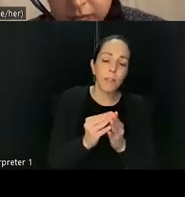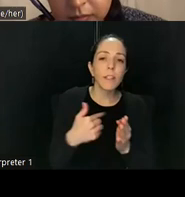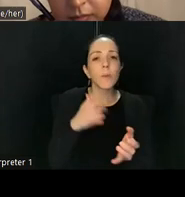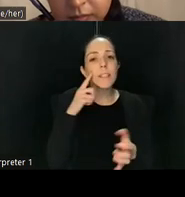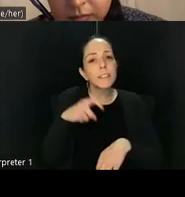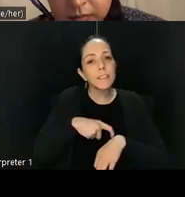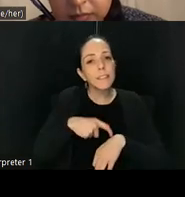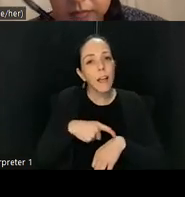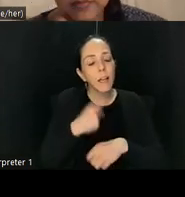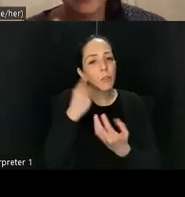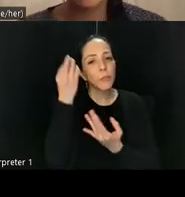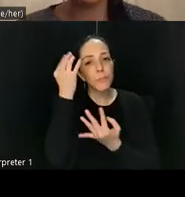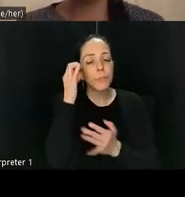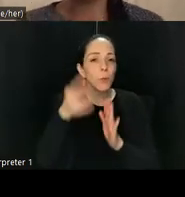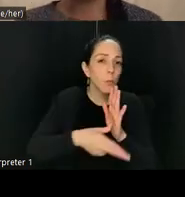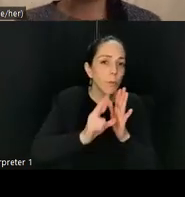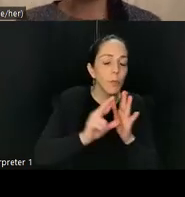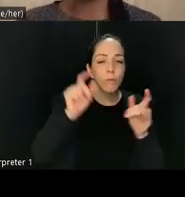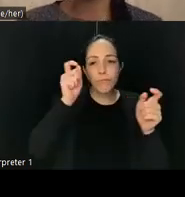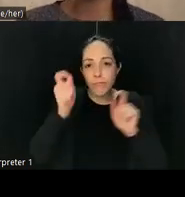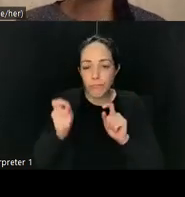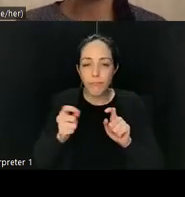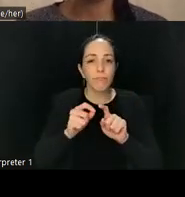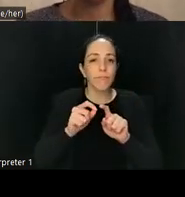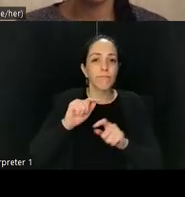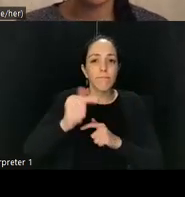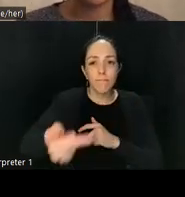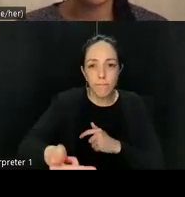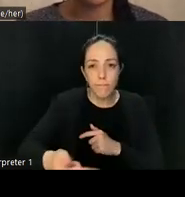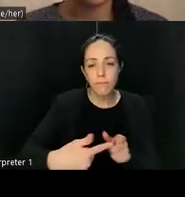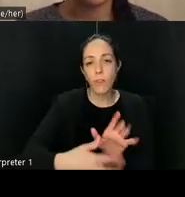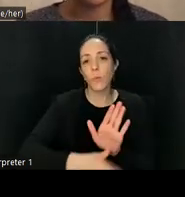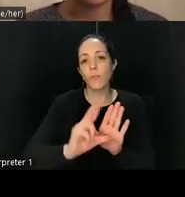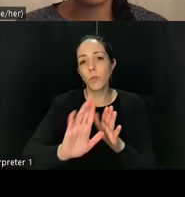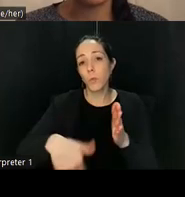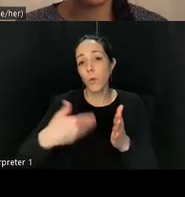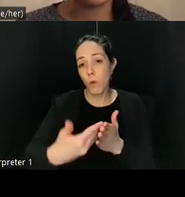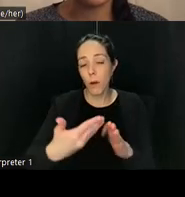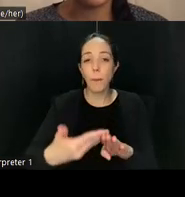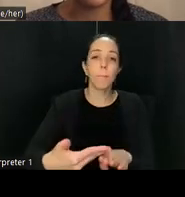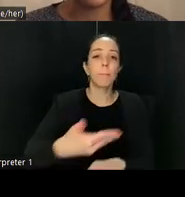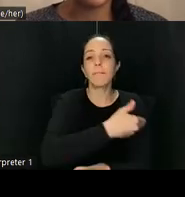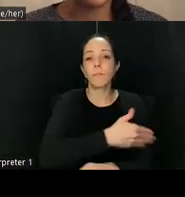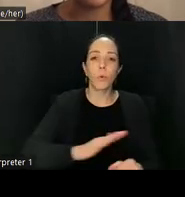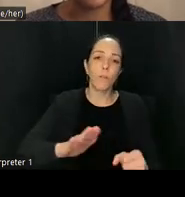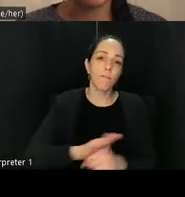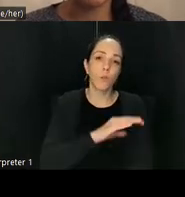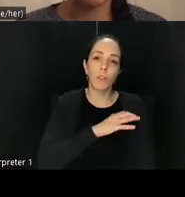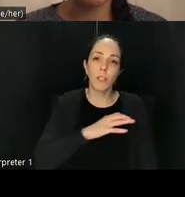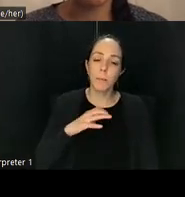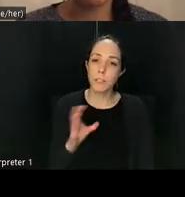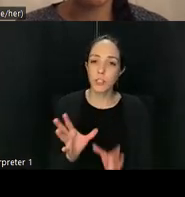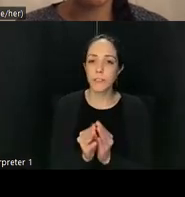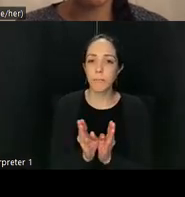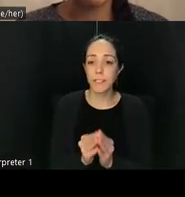to collate it, format it, recirculate it, and have members read the whole prior to coming into the conversation next